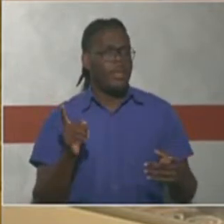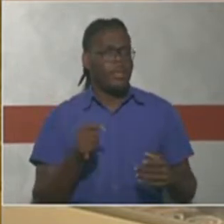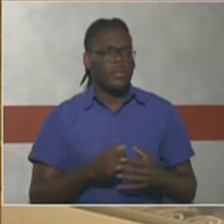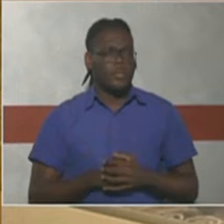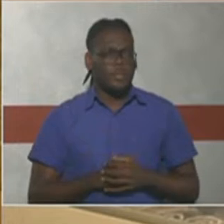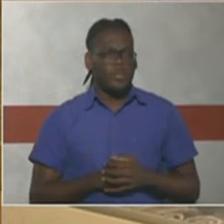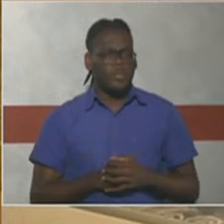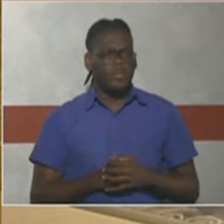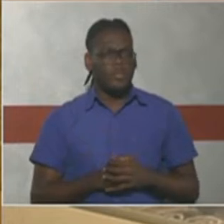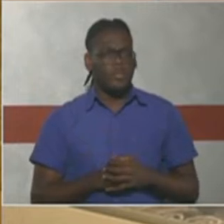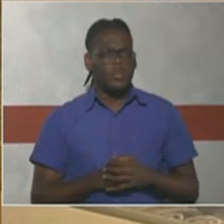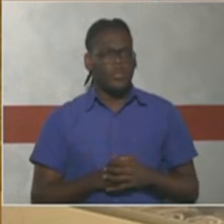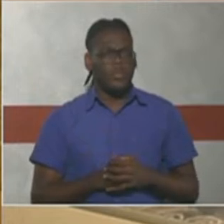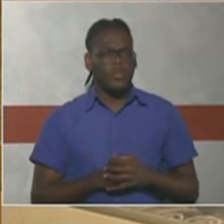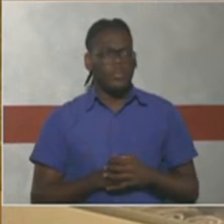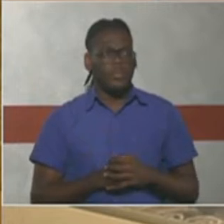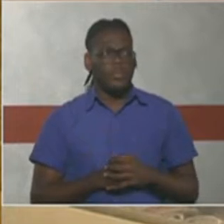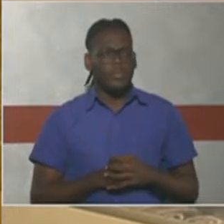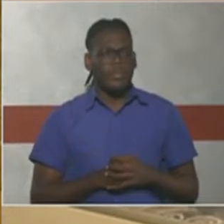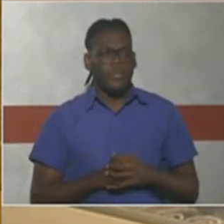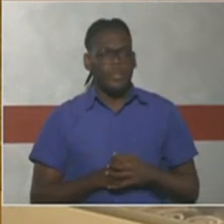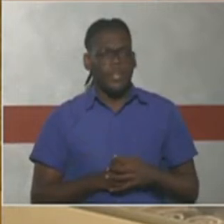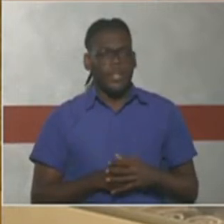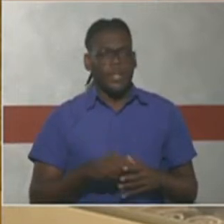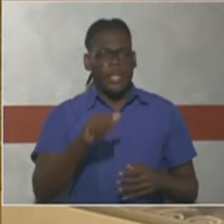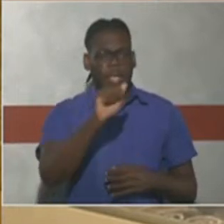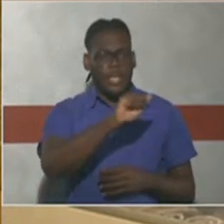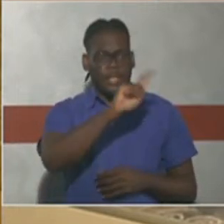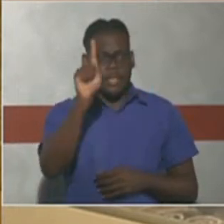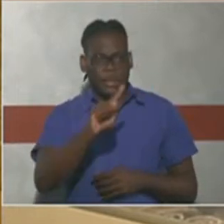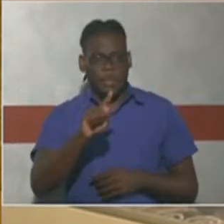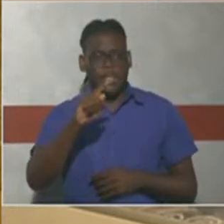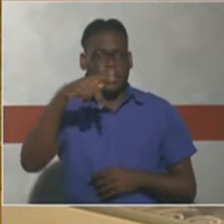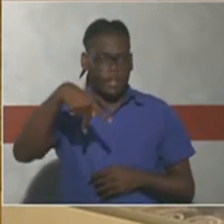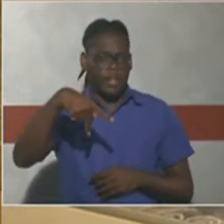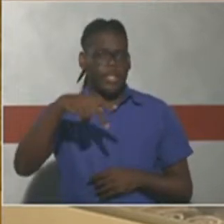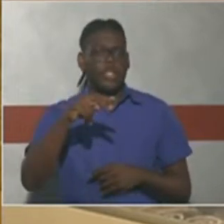free publicity here, but AZP News is in the house. There